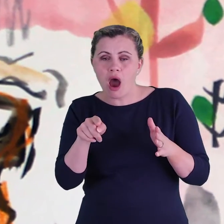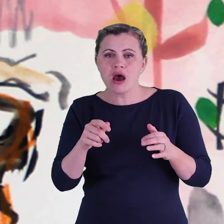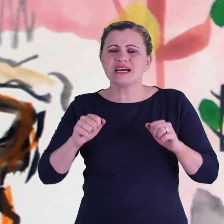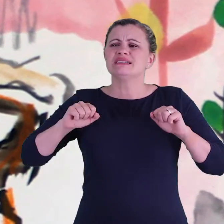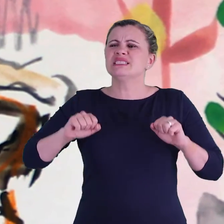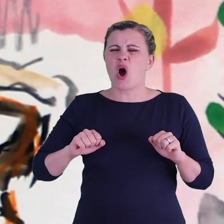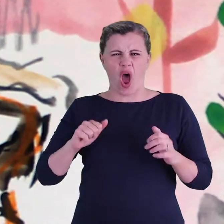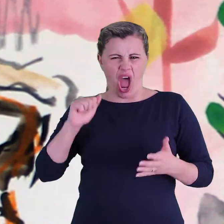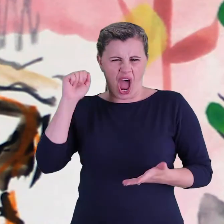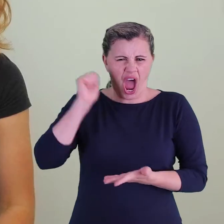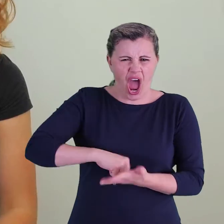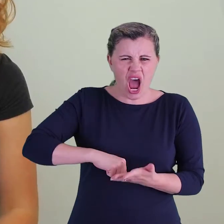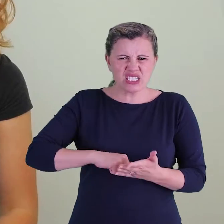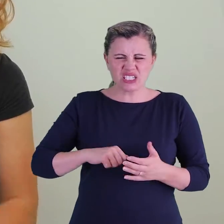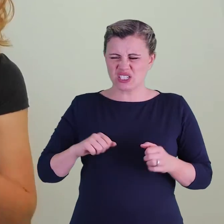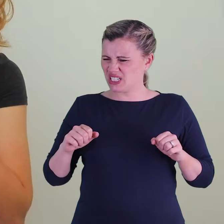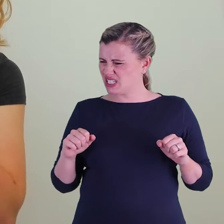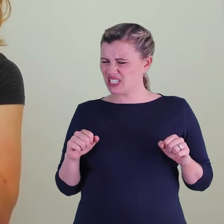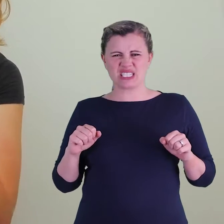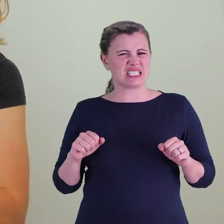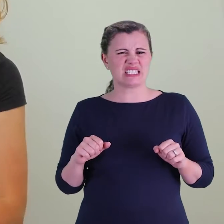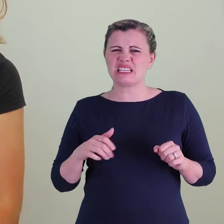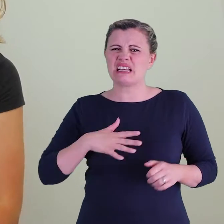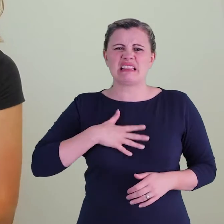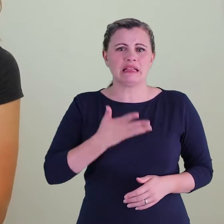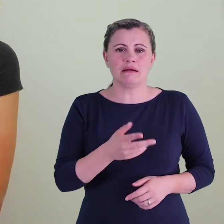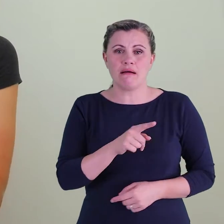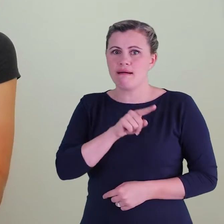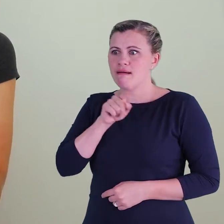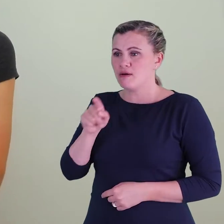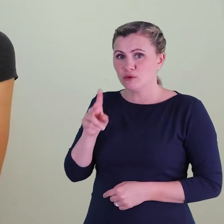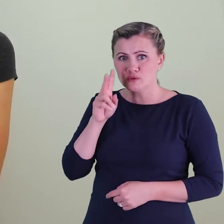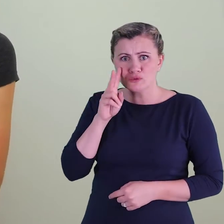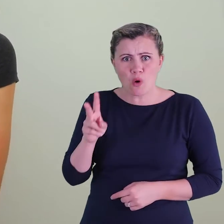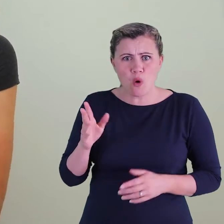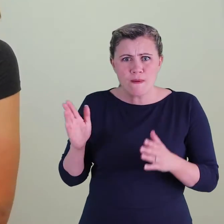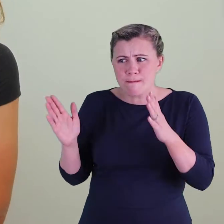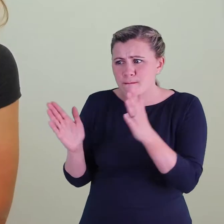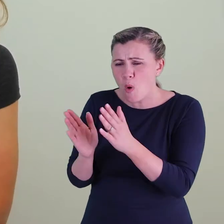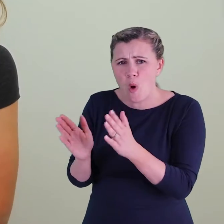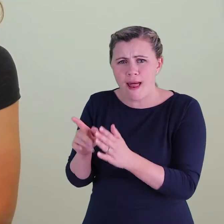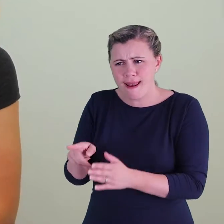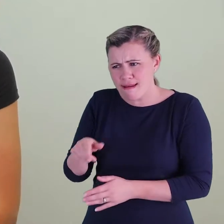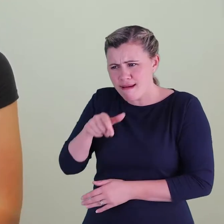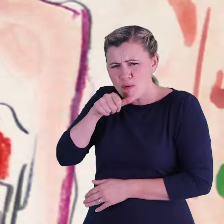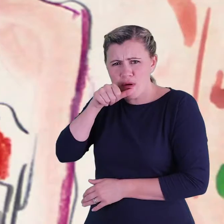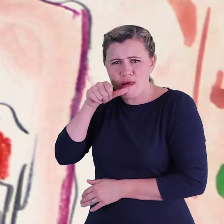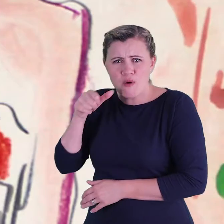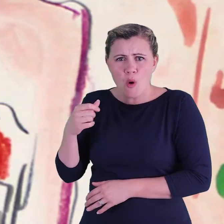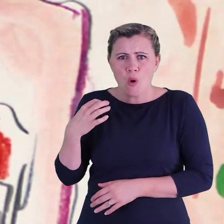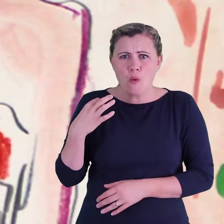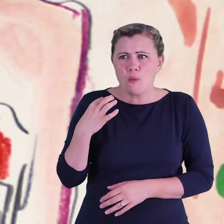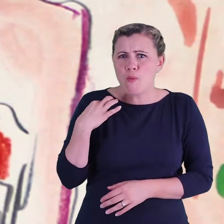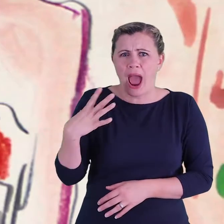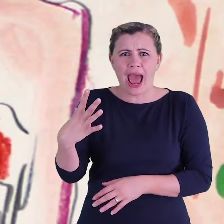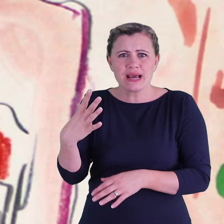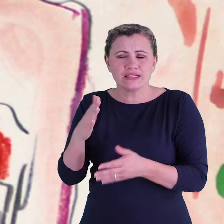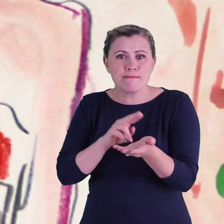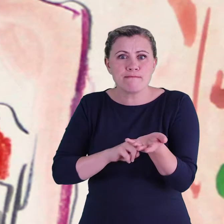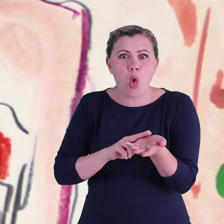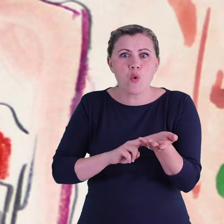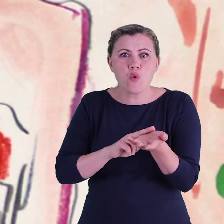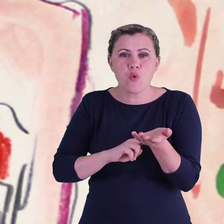all. Then she saw a chair that seemed soft and low. "Oh, that